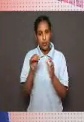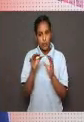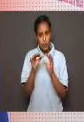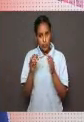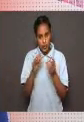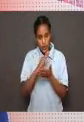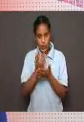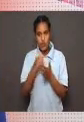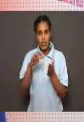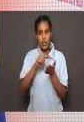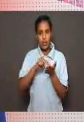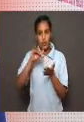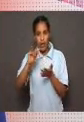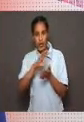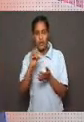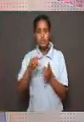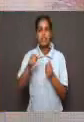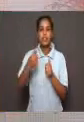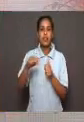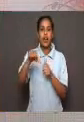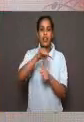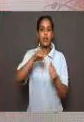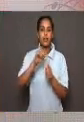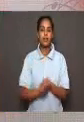the nuclei of the atoms.